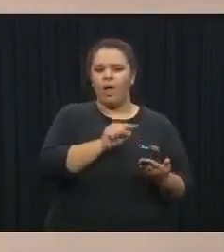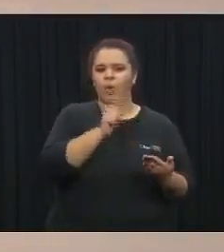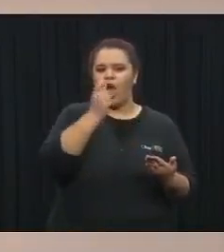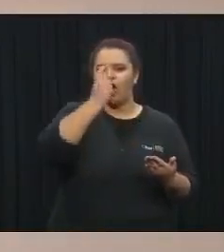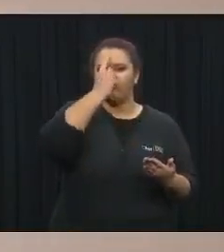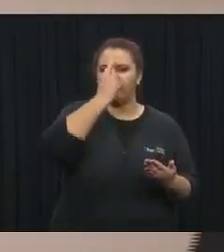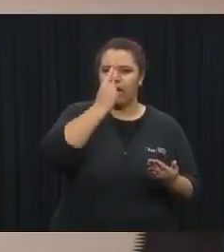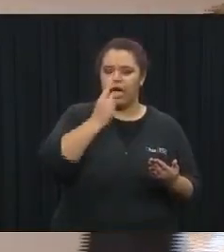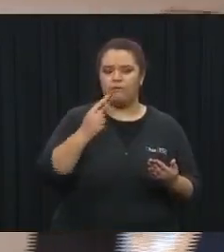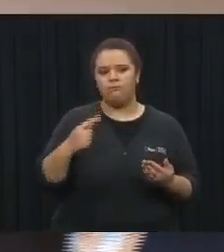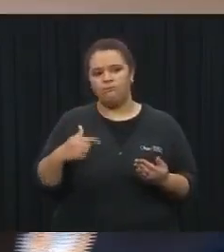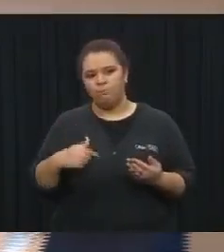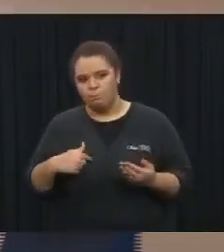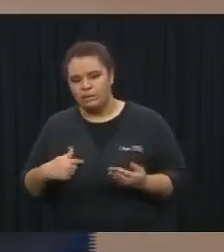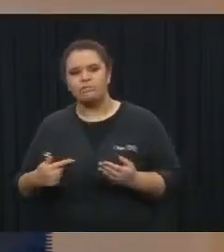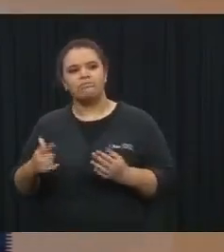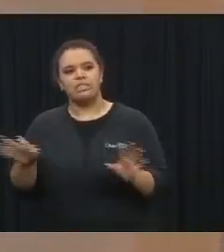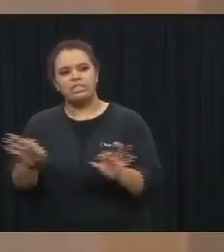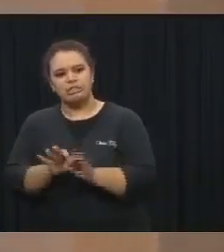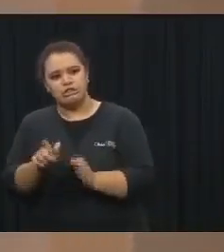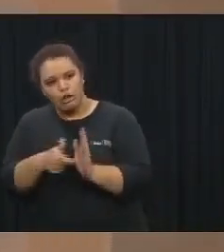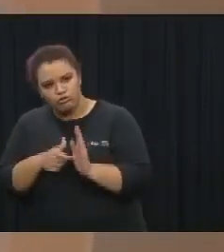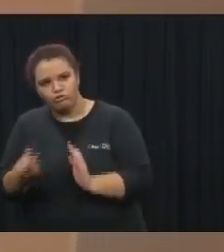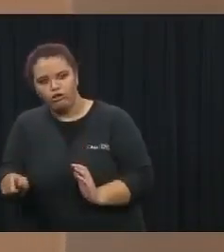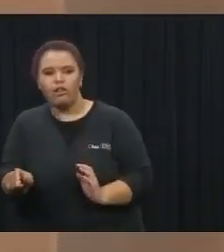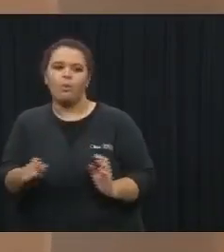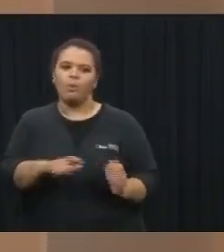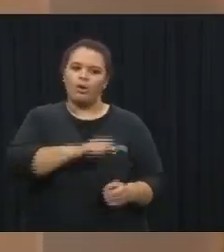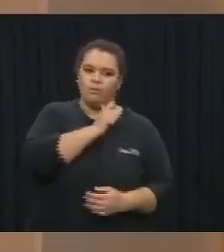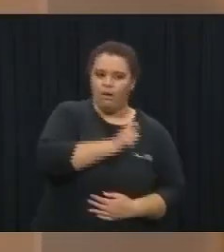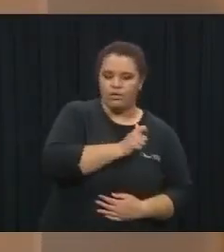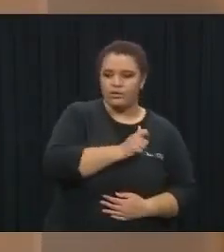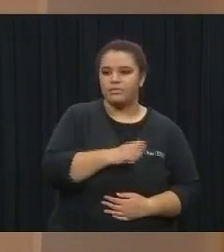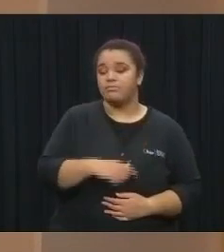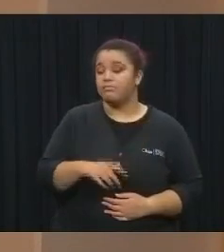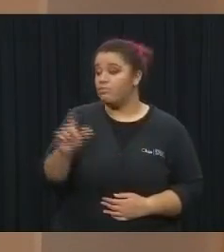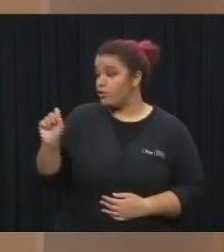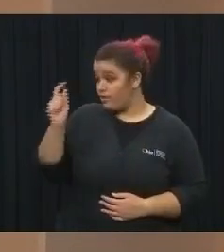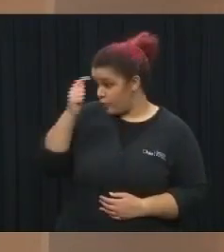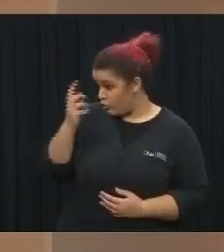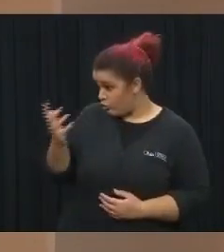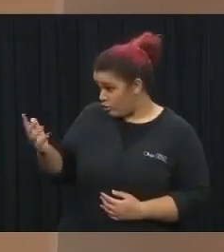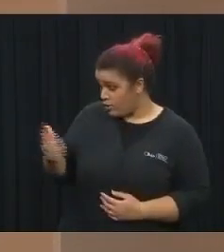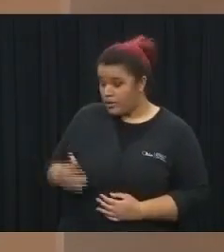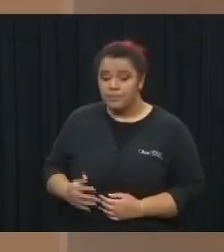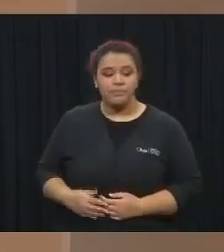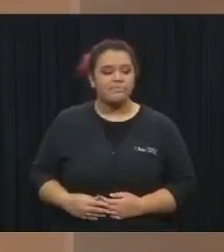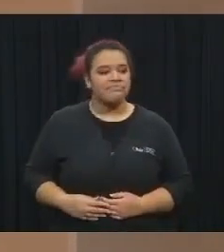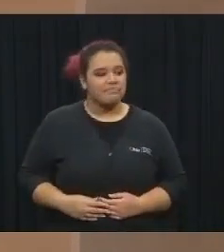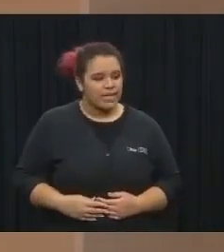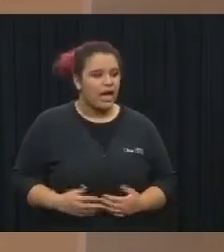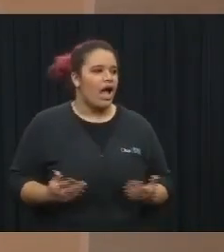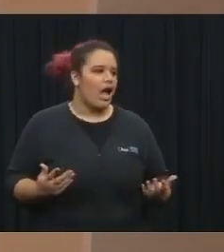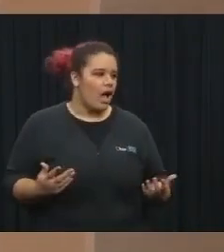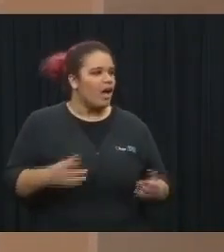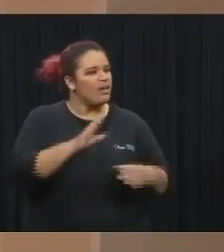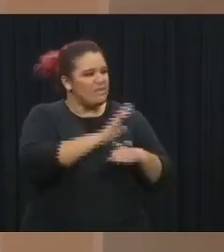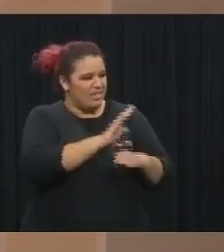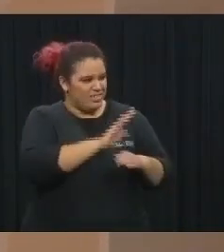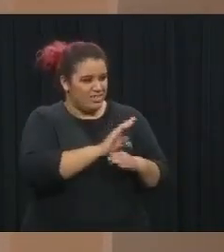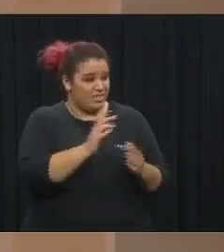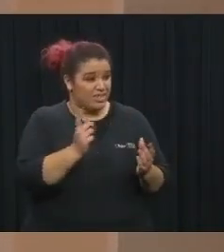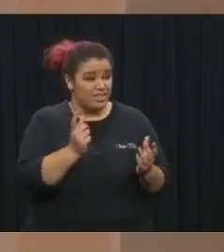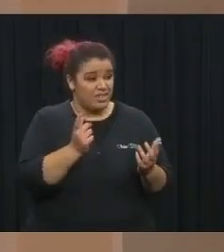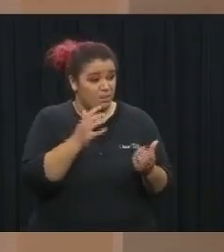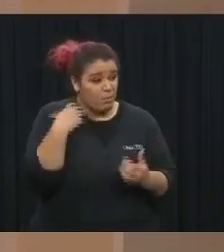just add this, that businesses need to read the order, use their common